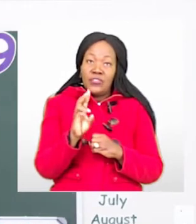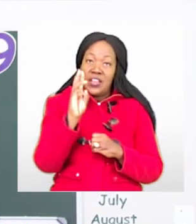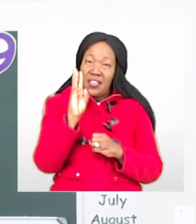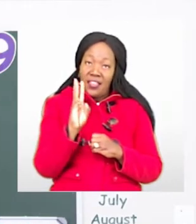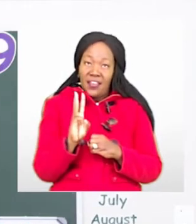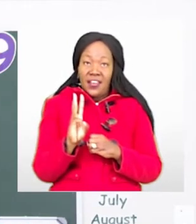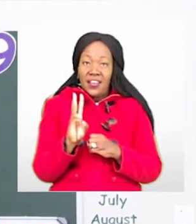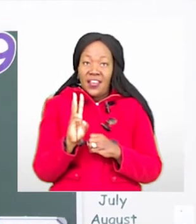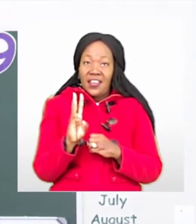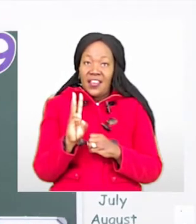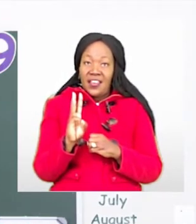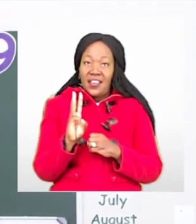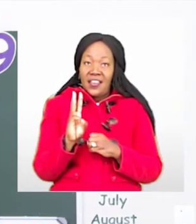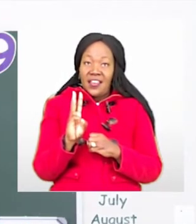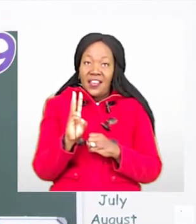3,